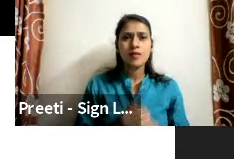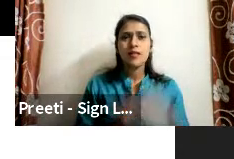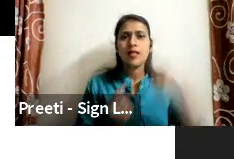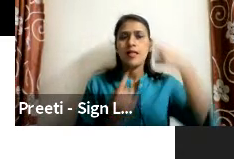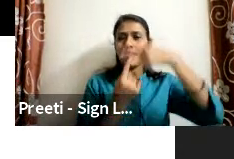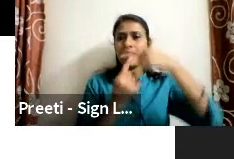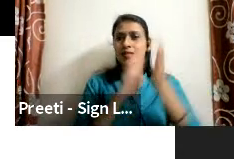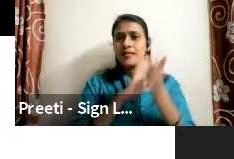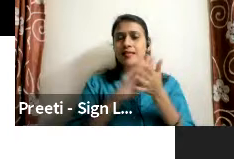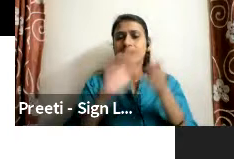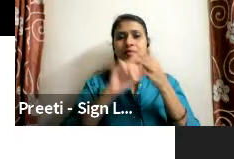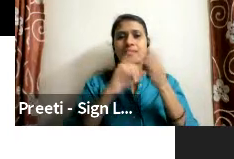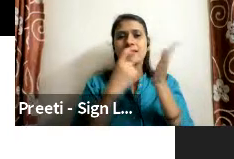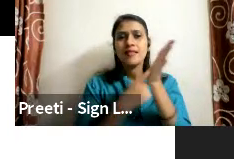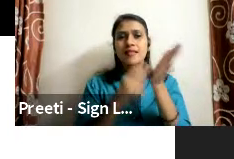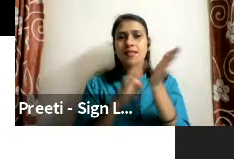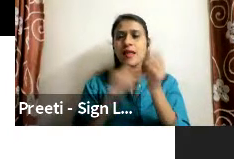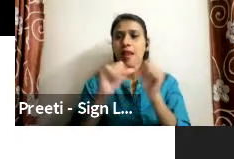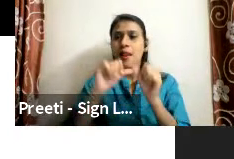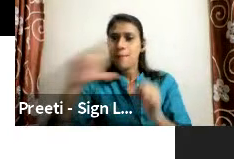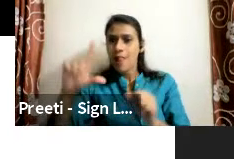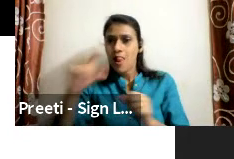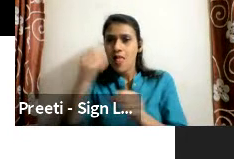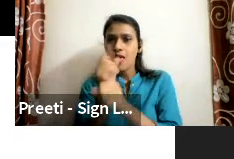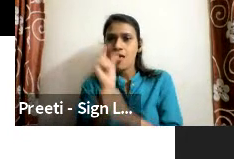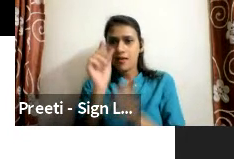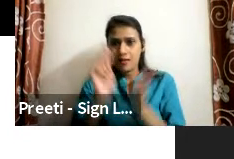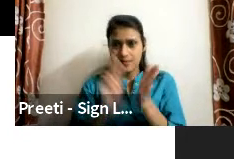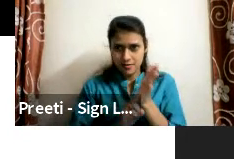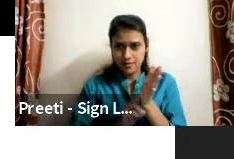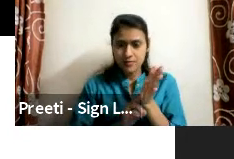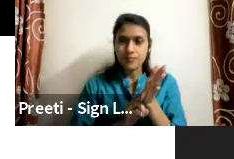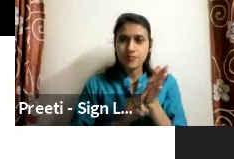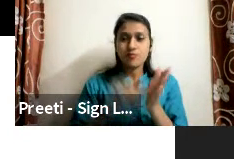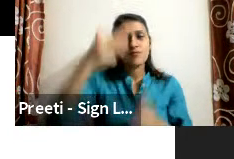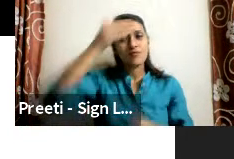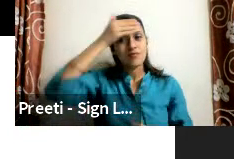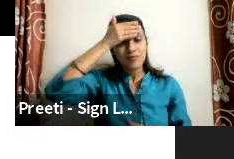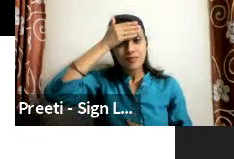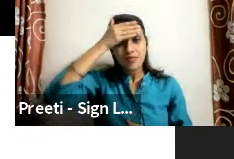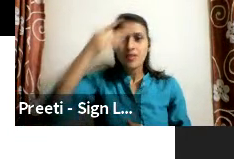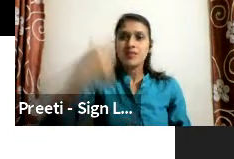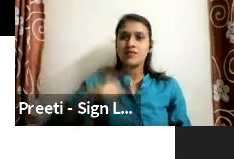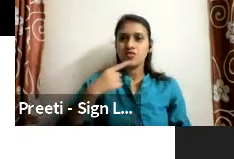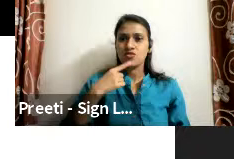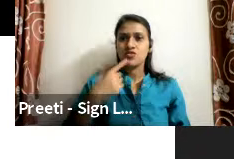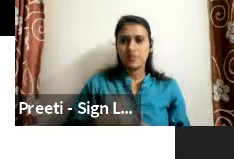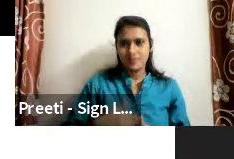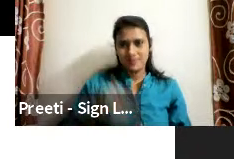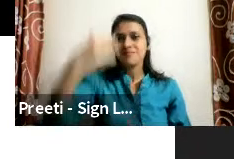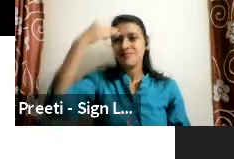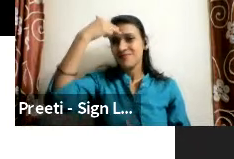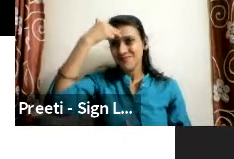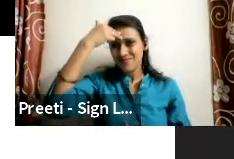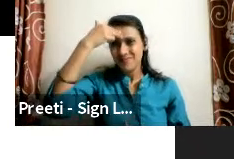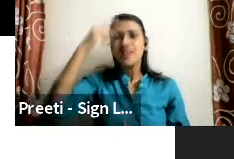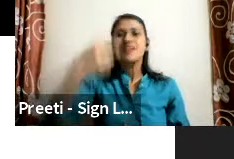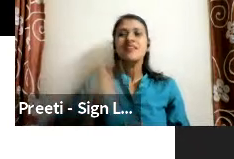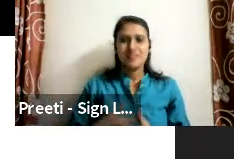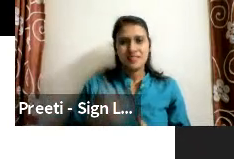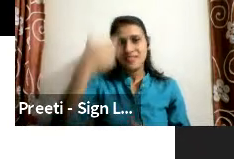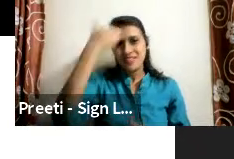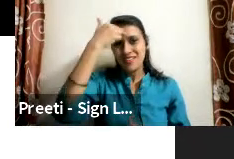contactless. So you put it at a distance of 6 inches from your forehead and you take the temperature. Once you've taken the